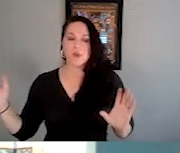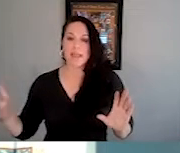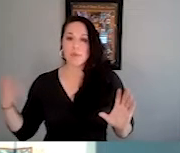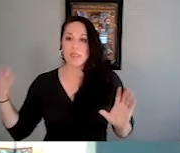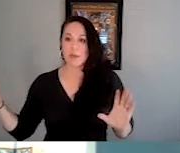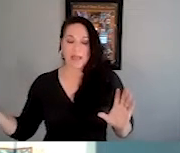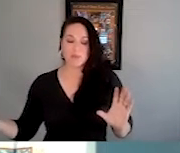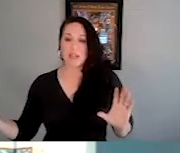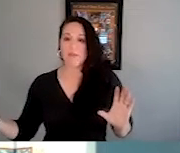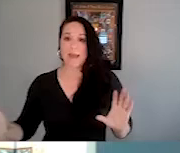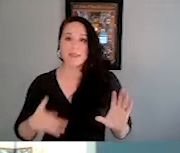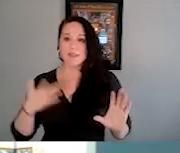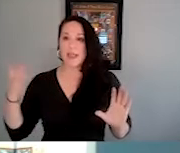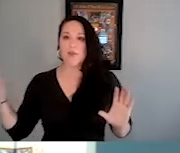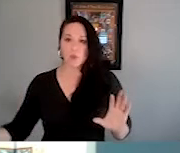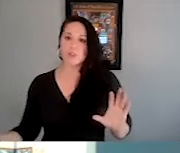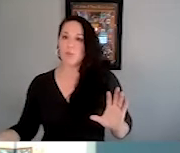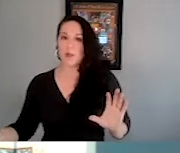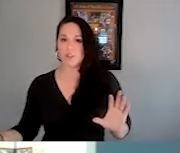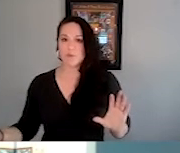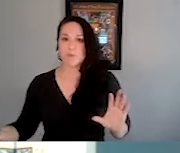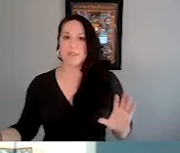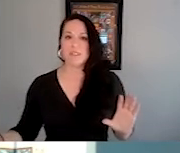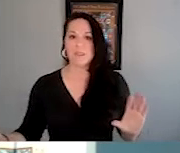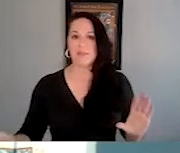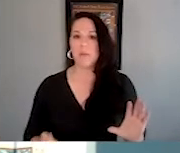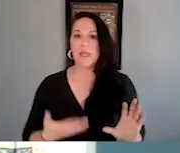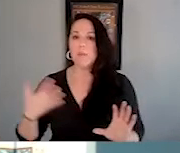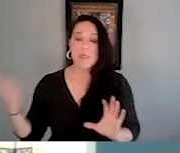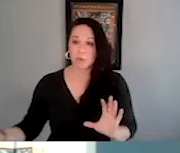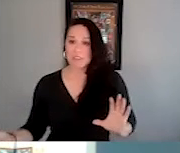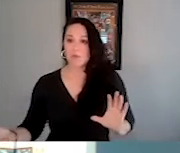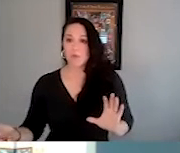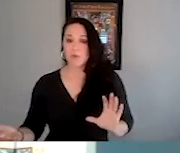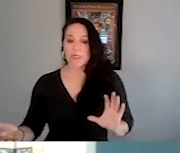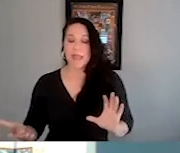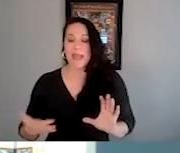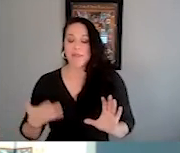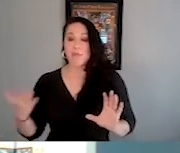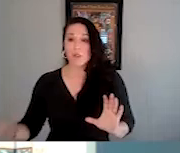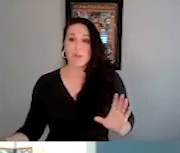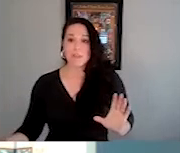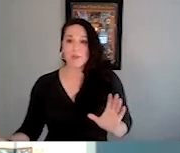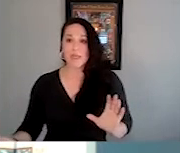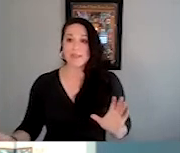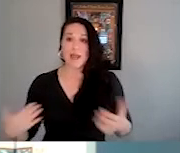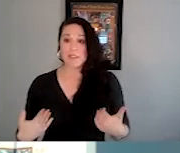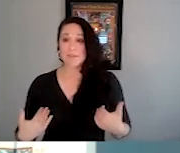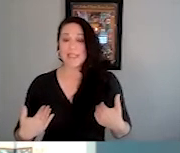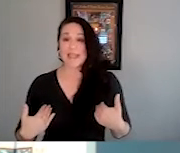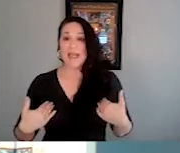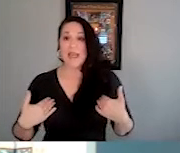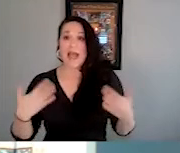us. And so as stuff happens, of course, new partnerships will need to be developed. People need to be recruited. And the first way to do that